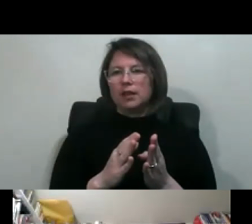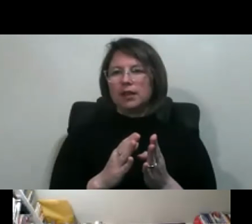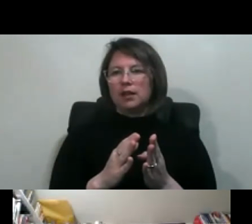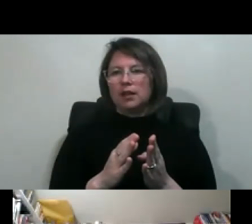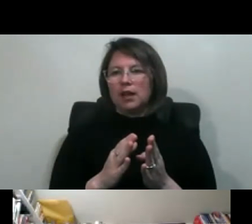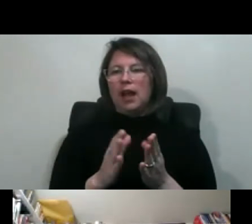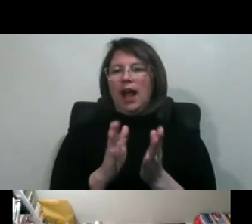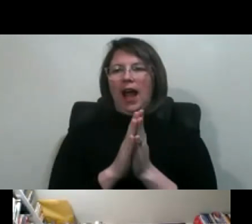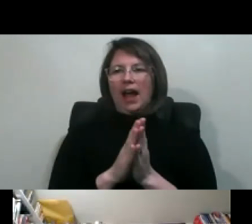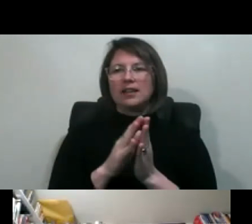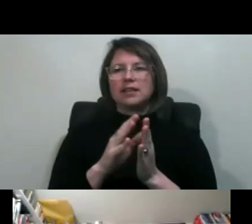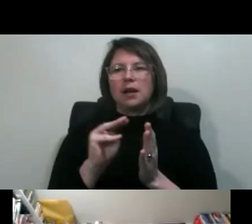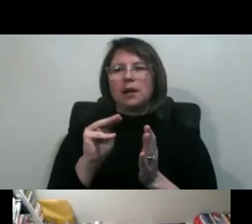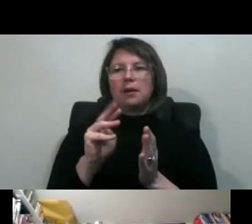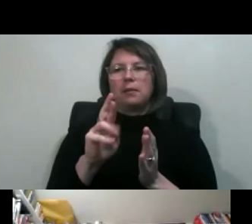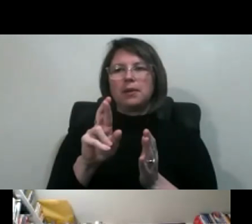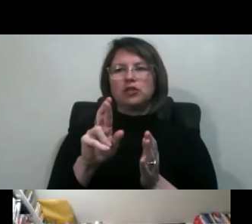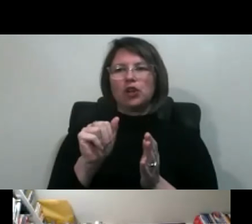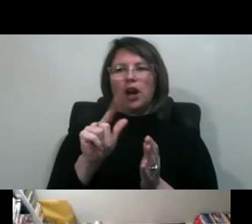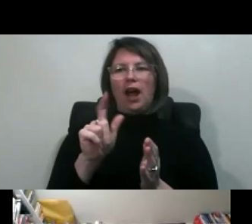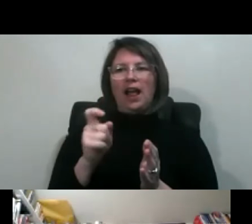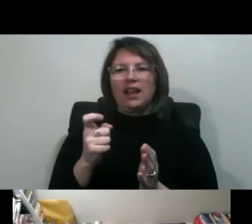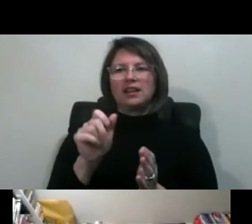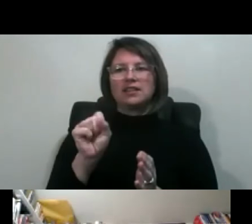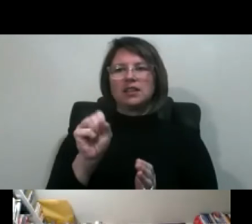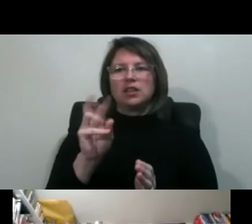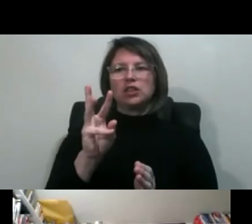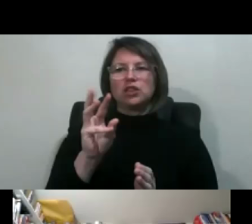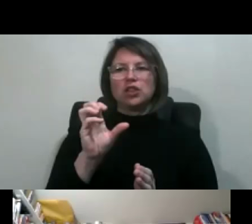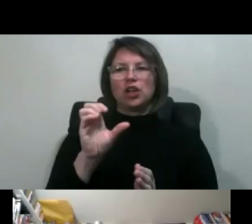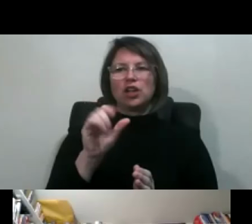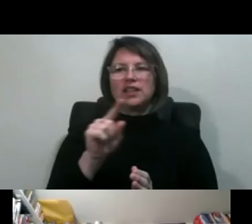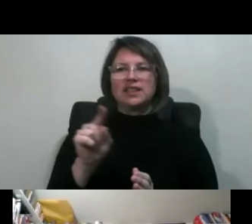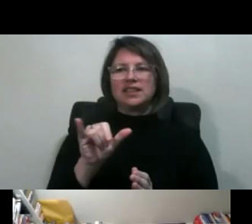to ask Mr. Alex Sosenek